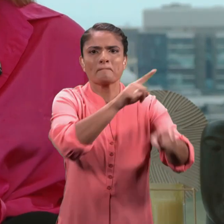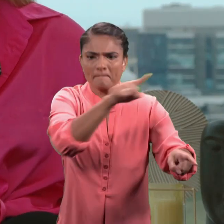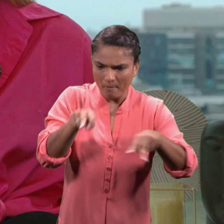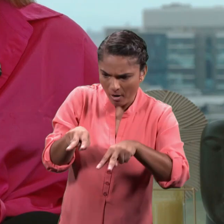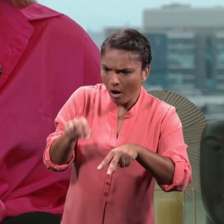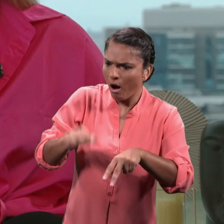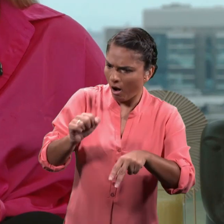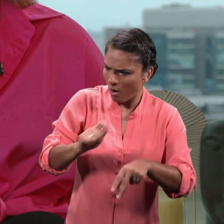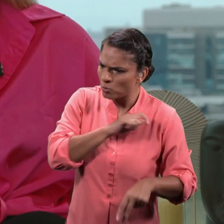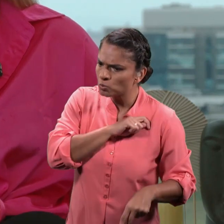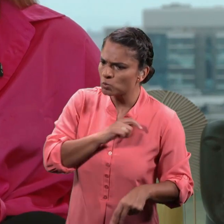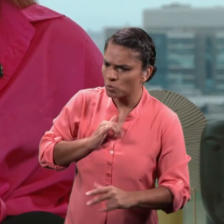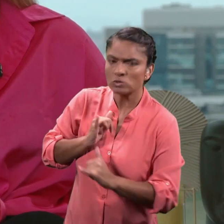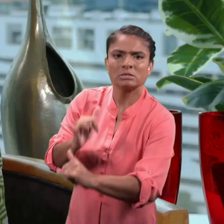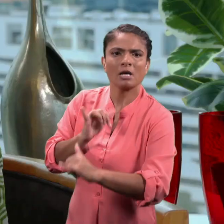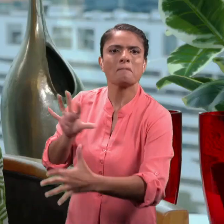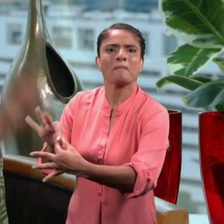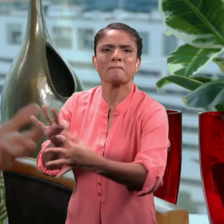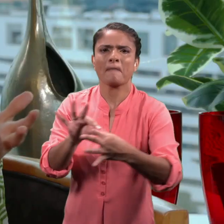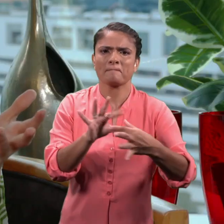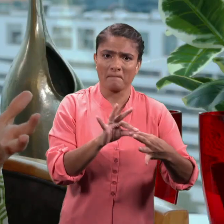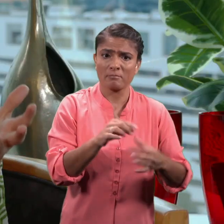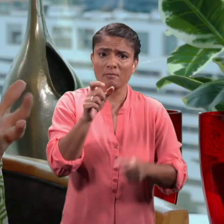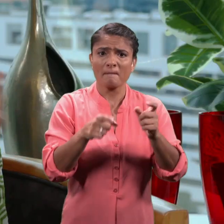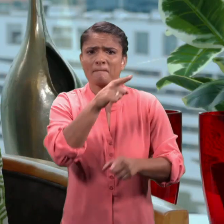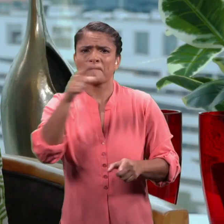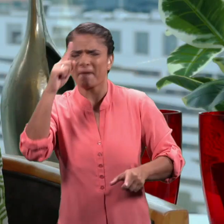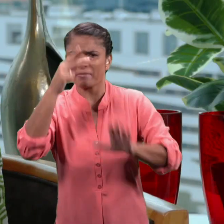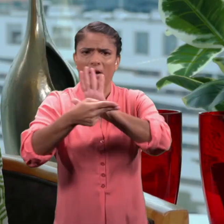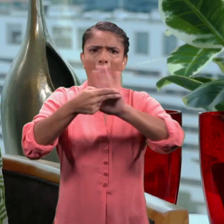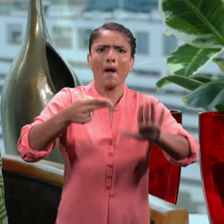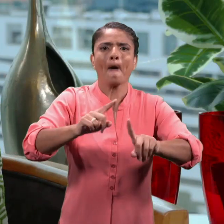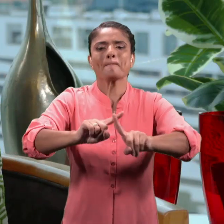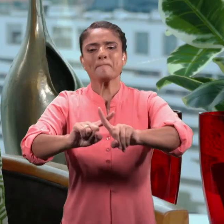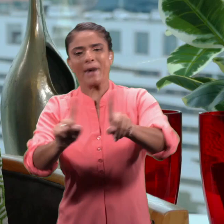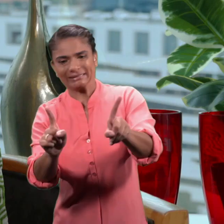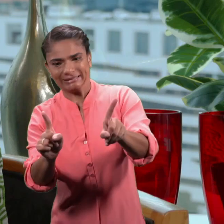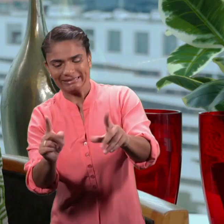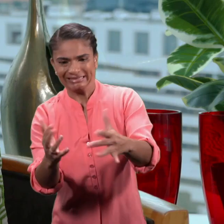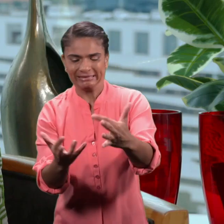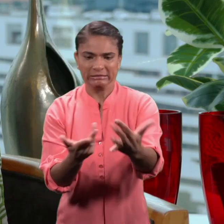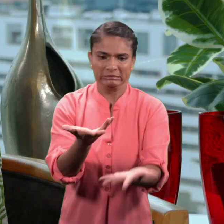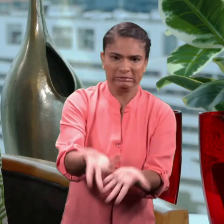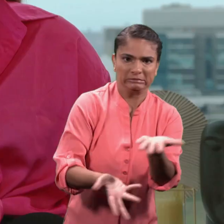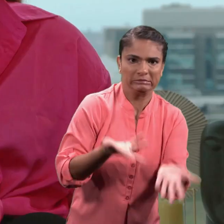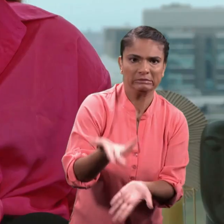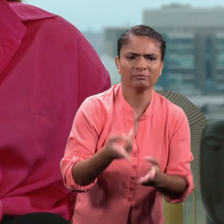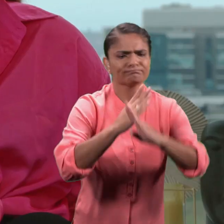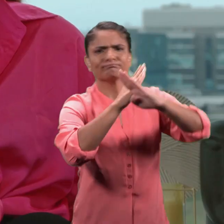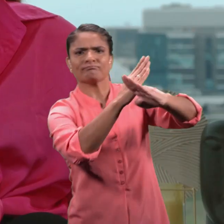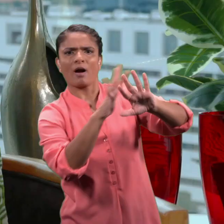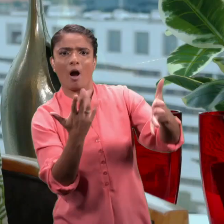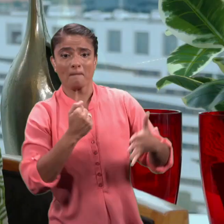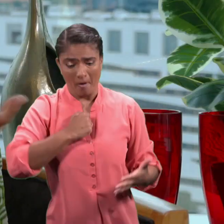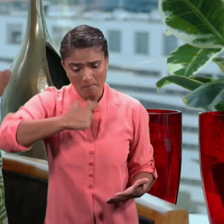everyone around you, and they will start believing it too. How do we break those stereotypes? How do we get people not to see us as a but sentence and